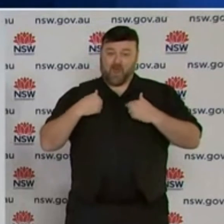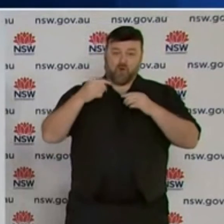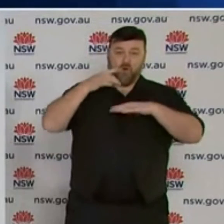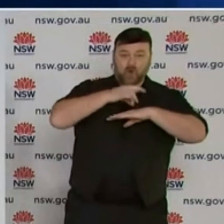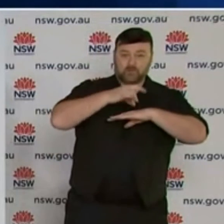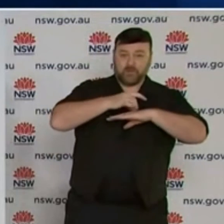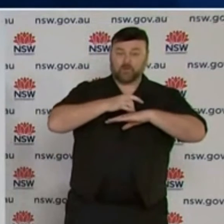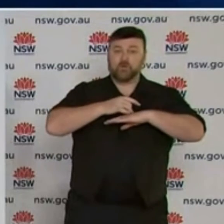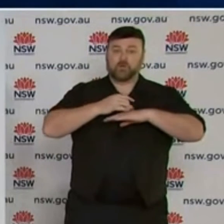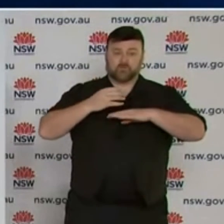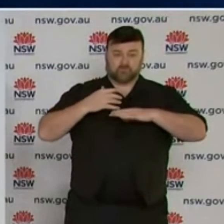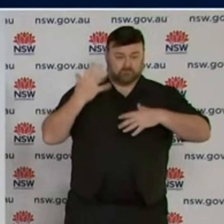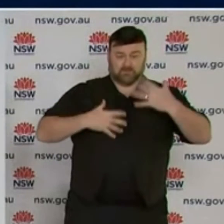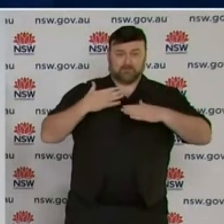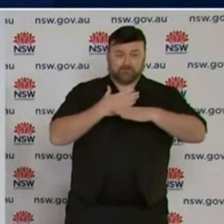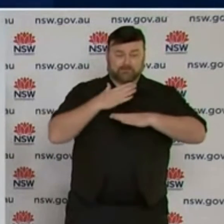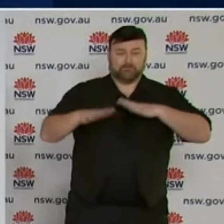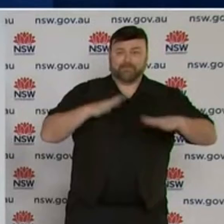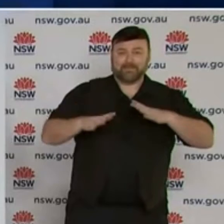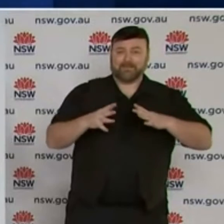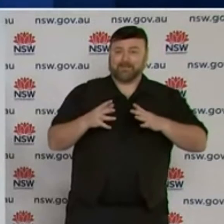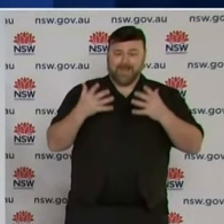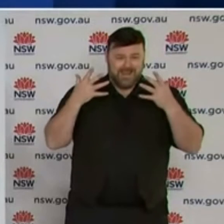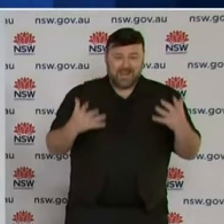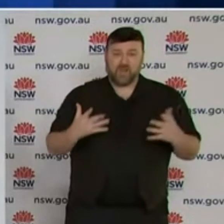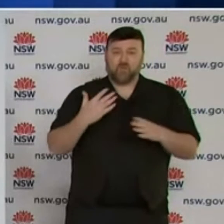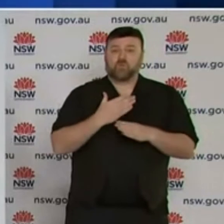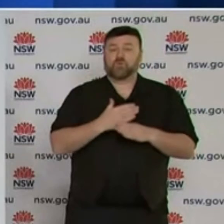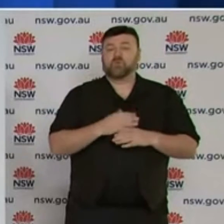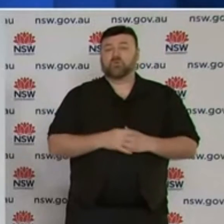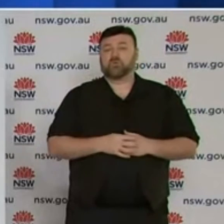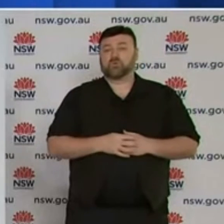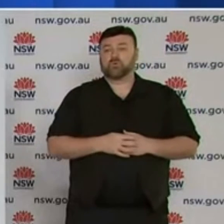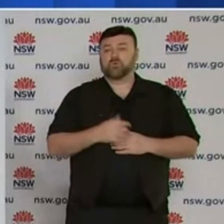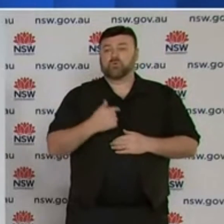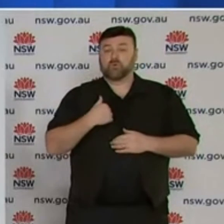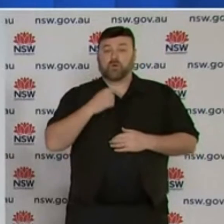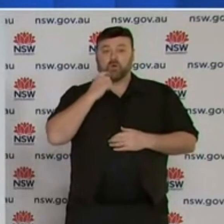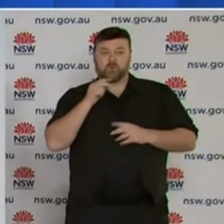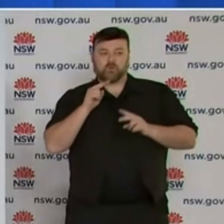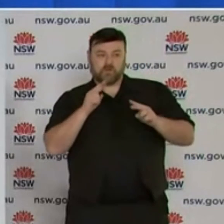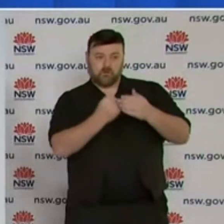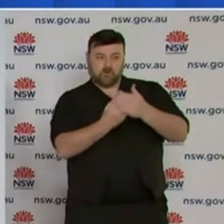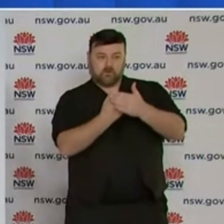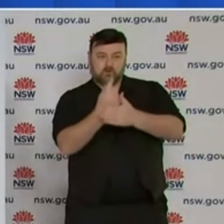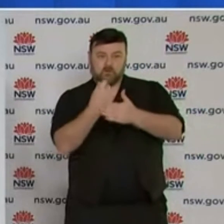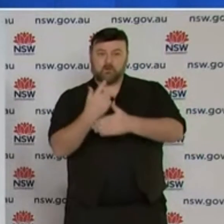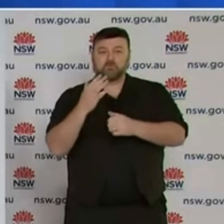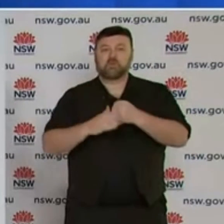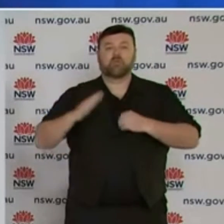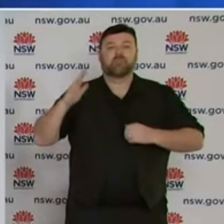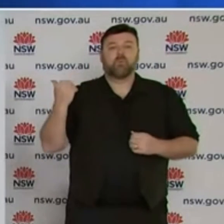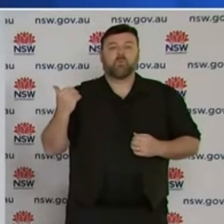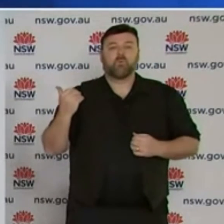working in a way we've never ever seen it before. We'll be seeing things unfold before our eyes that we've not seen before